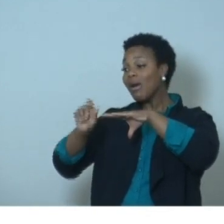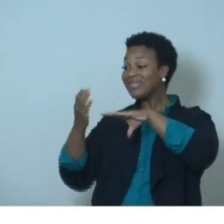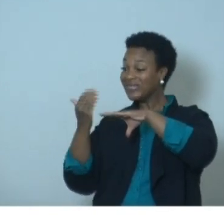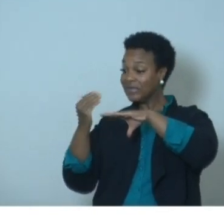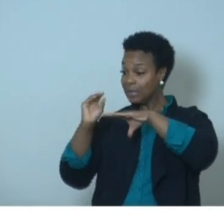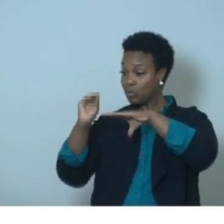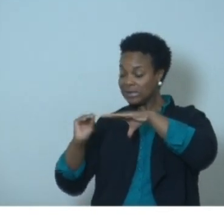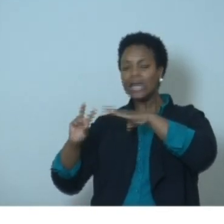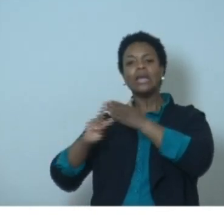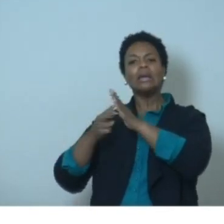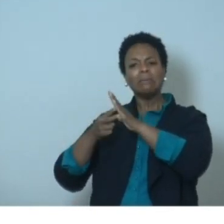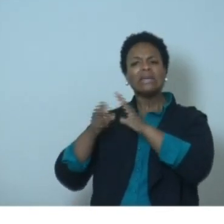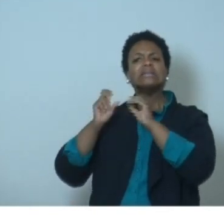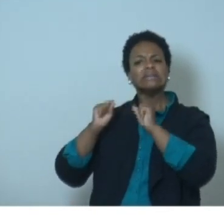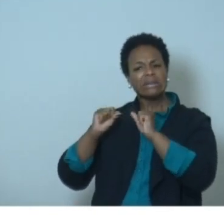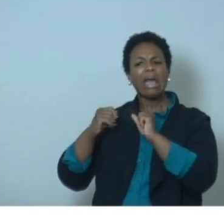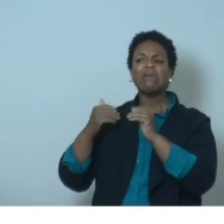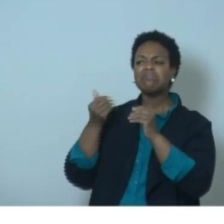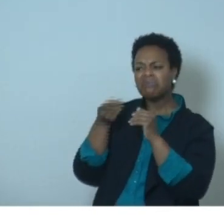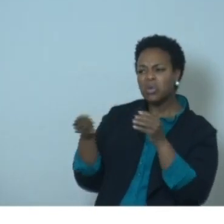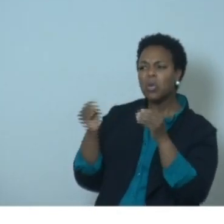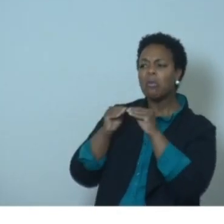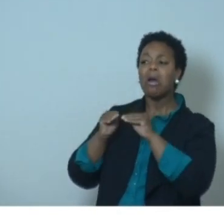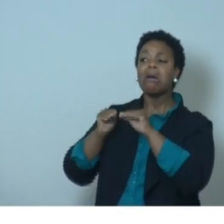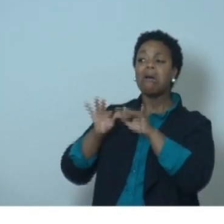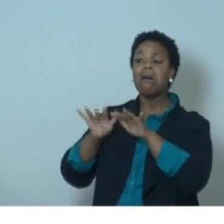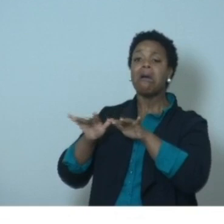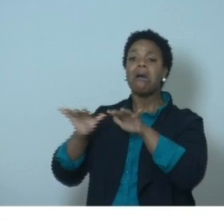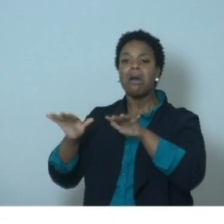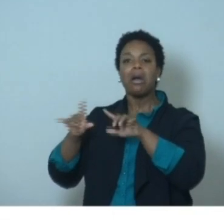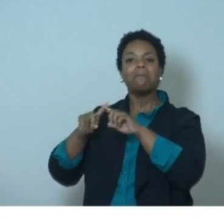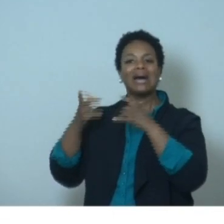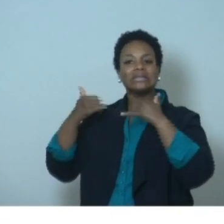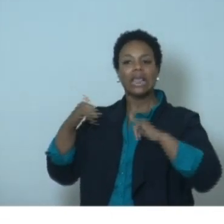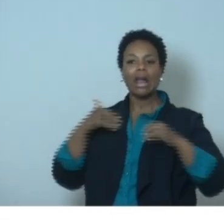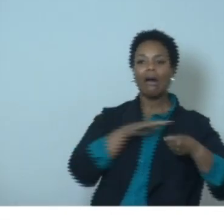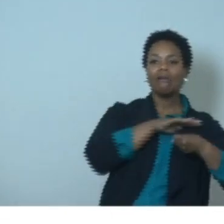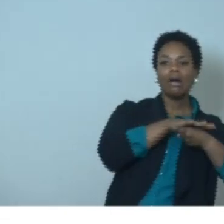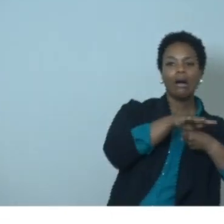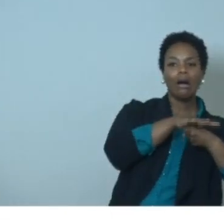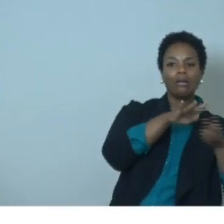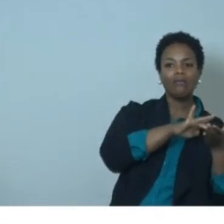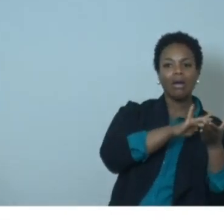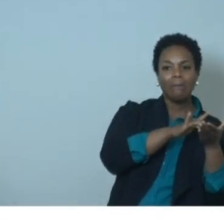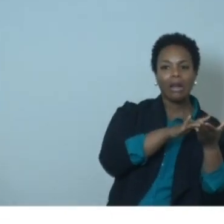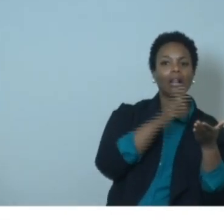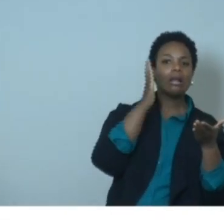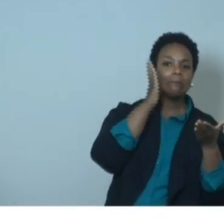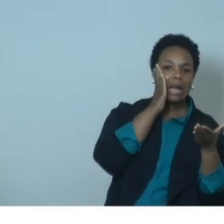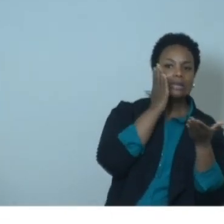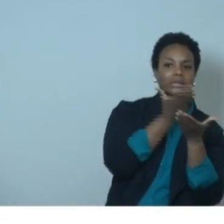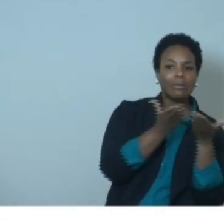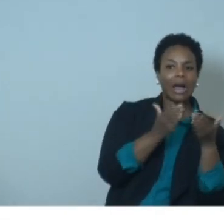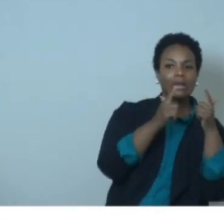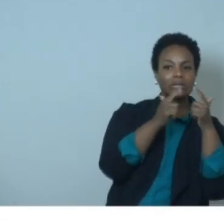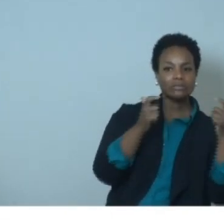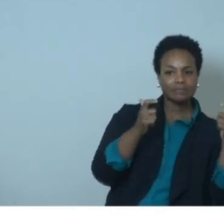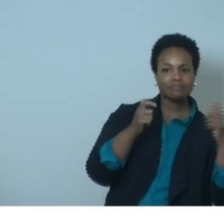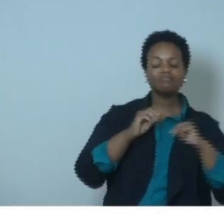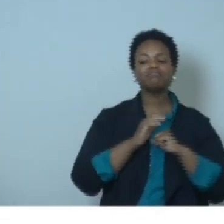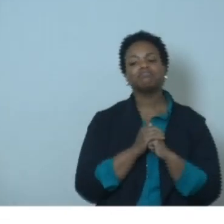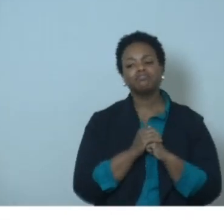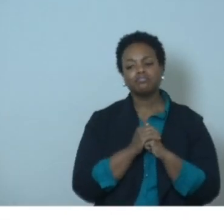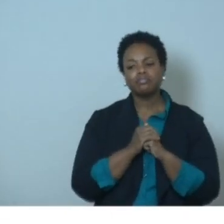overwhelming the delivery system, about 15%. As we're on the downside of the curve, or at least we're the last 2 weeks,